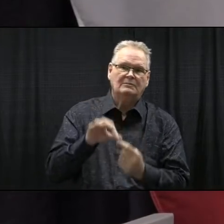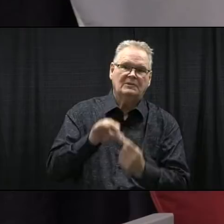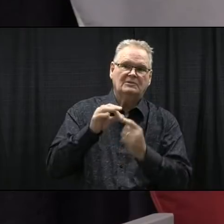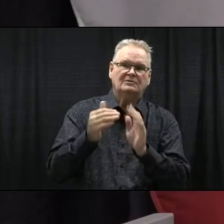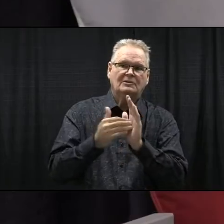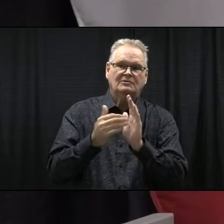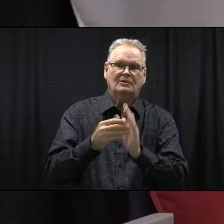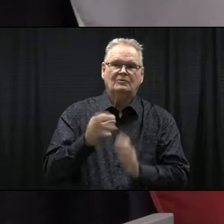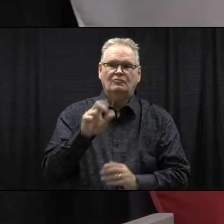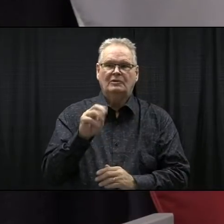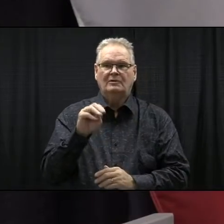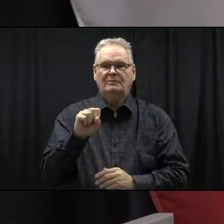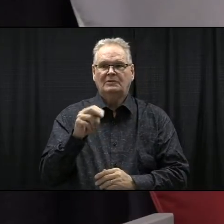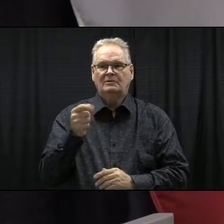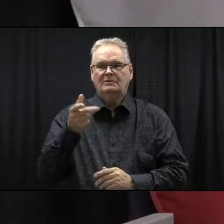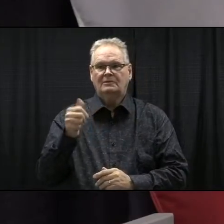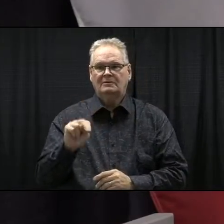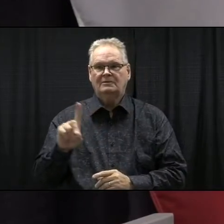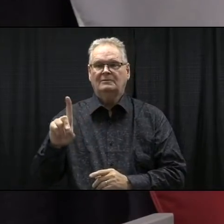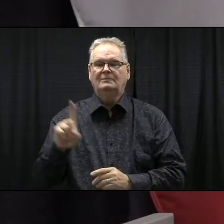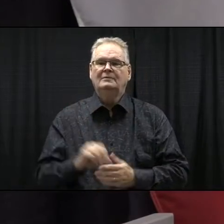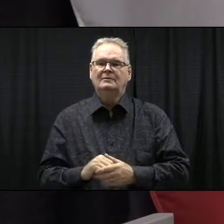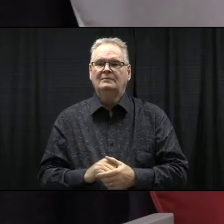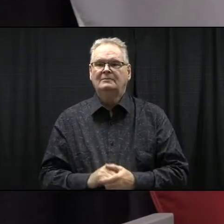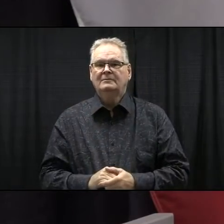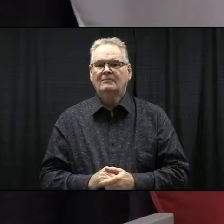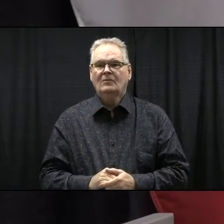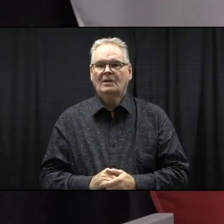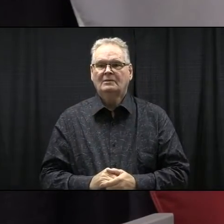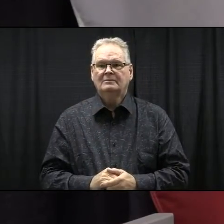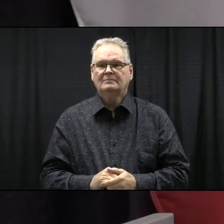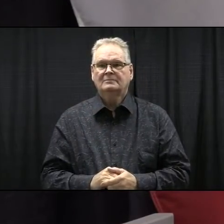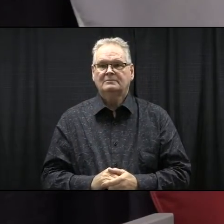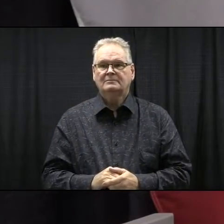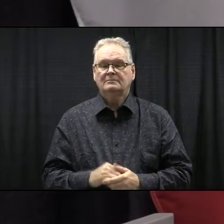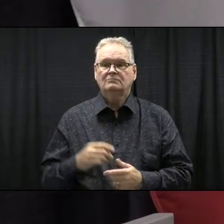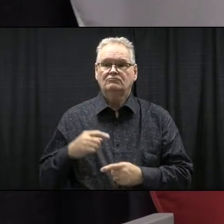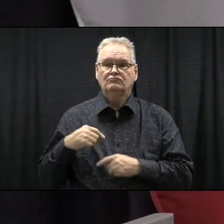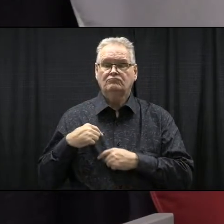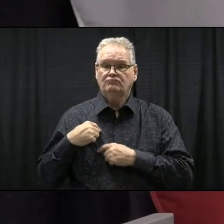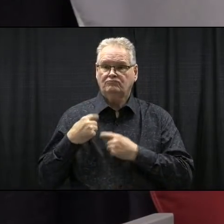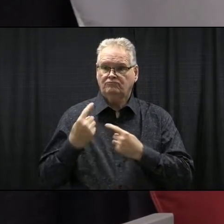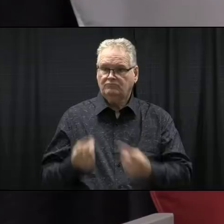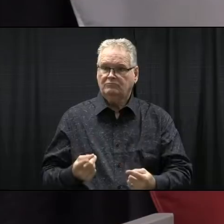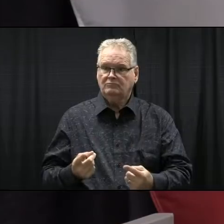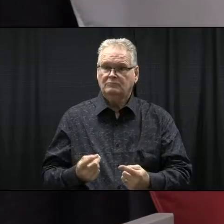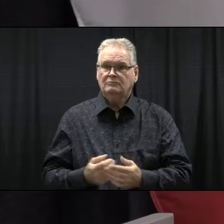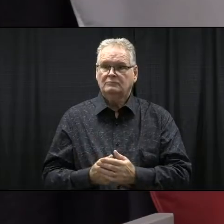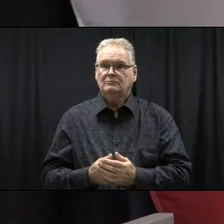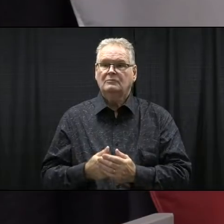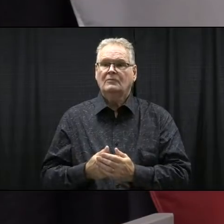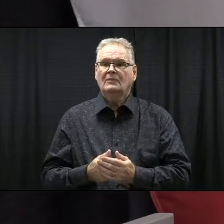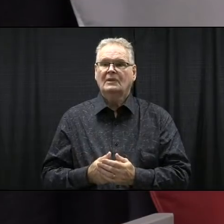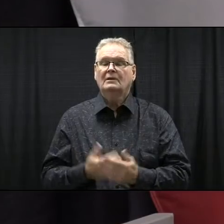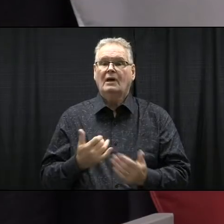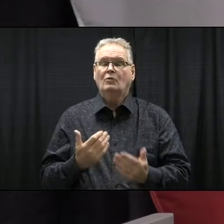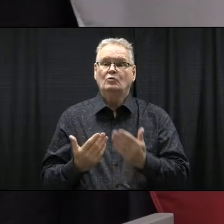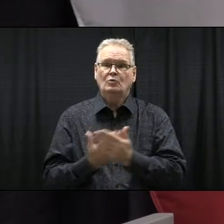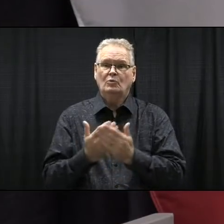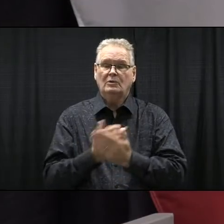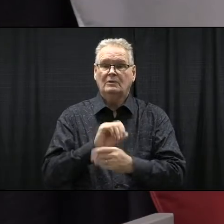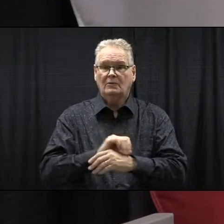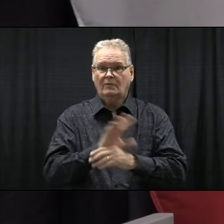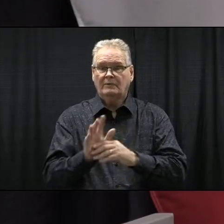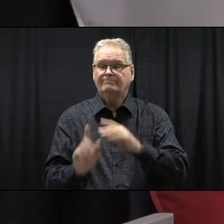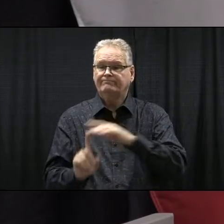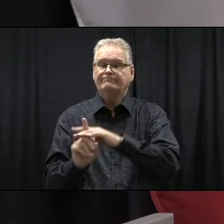on COVID-19 projections. Since the last media advisory, we have 16 new confirmed cases of COVID-19 in the province. 1